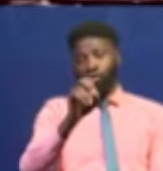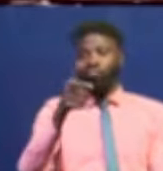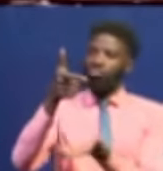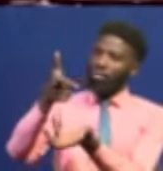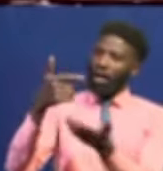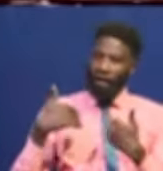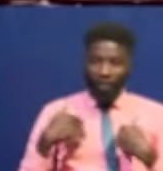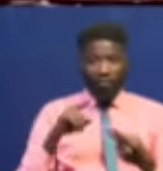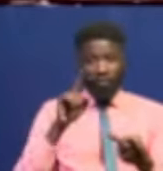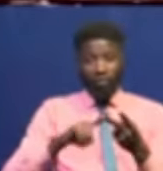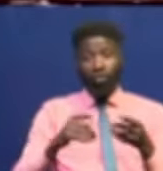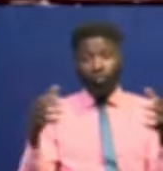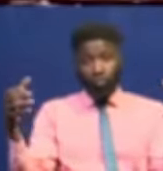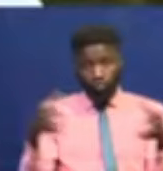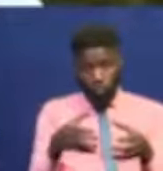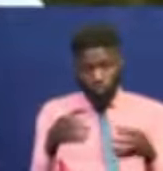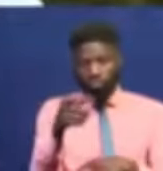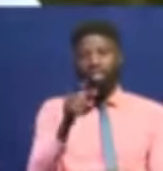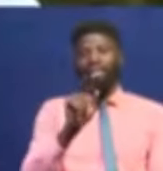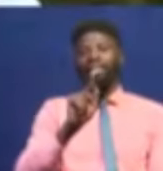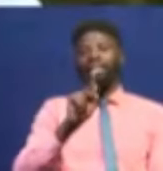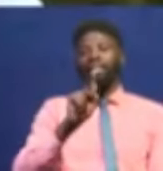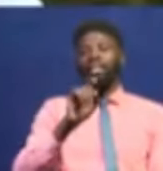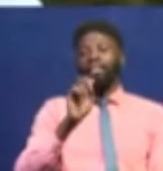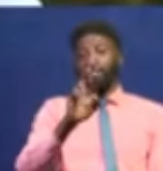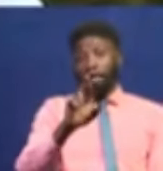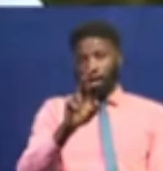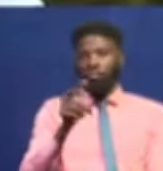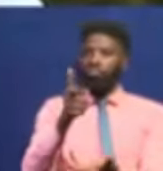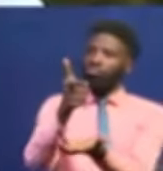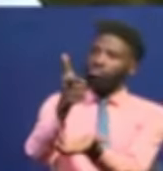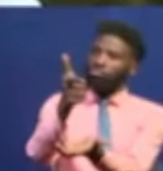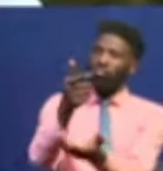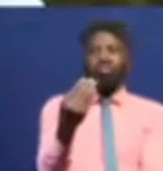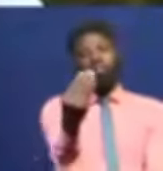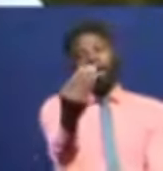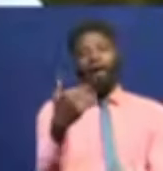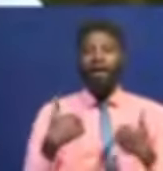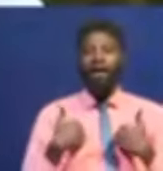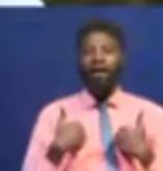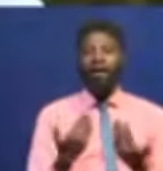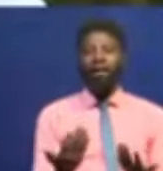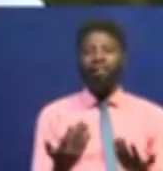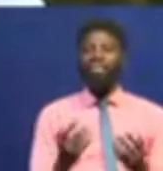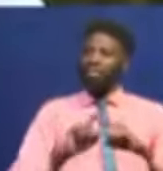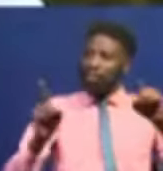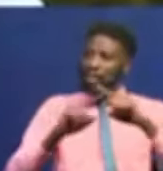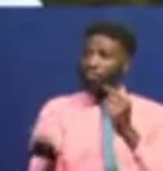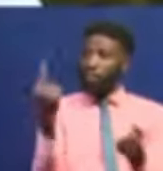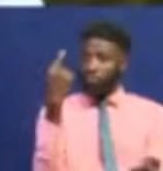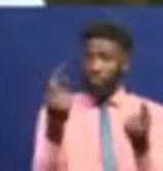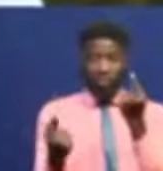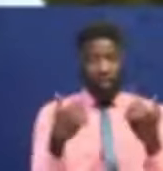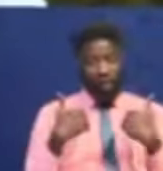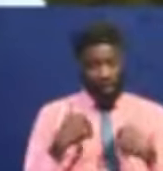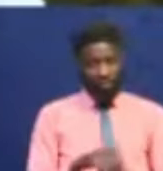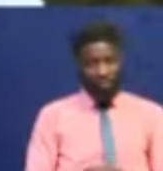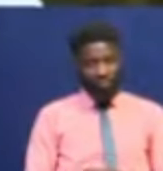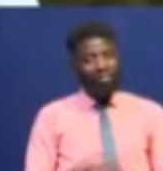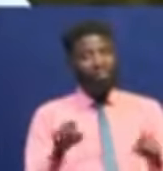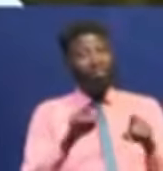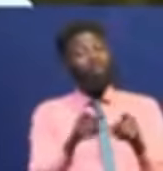who captured Alfred Kiter today were captured on camera. And a number of other such incidents.